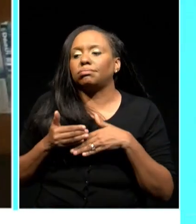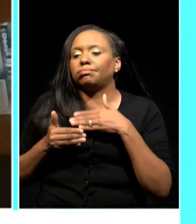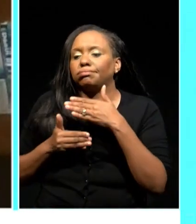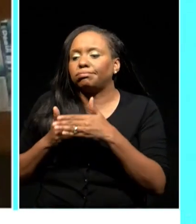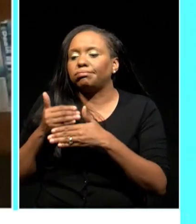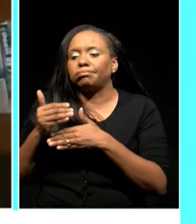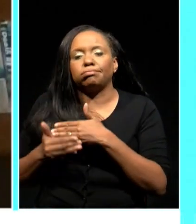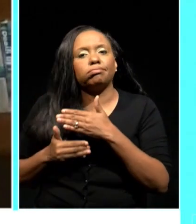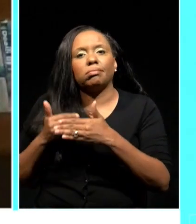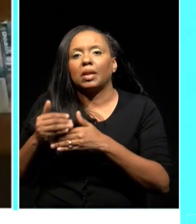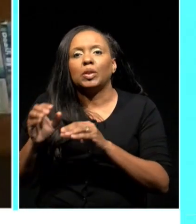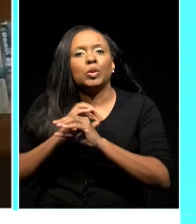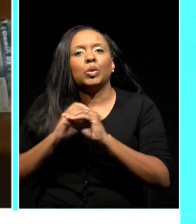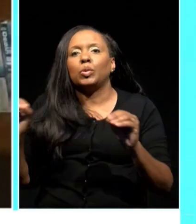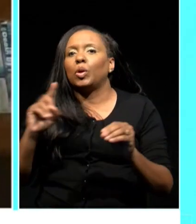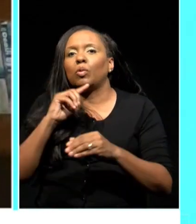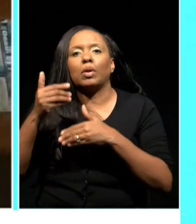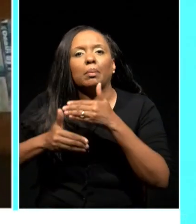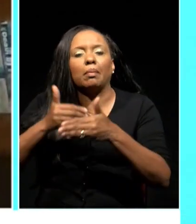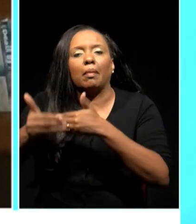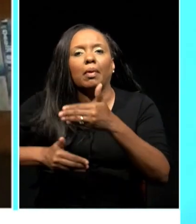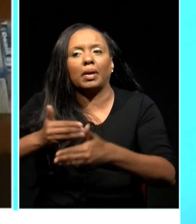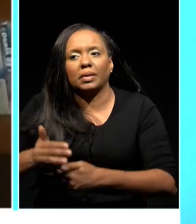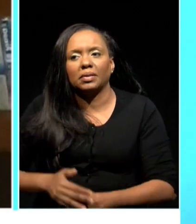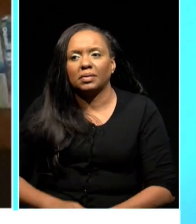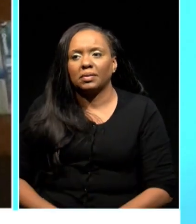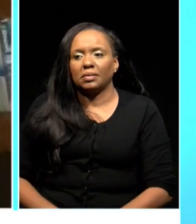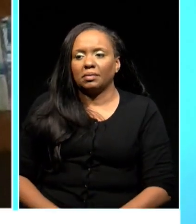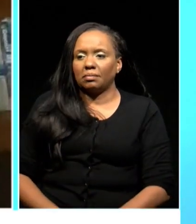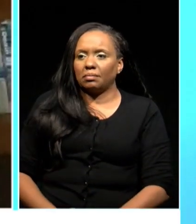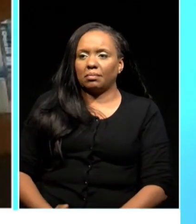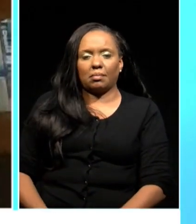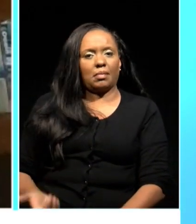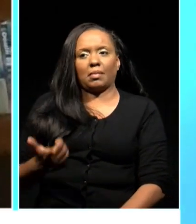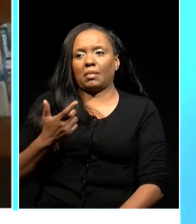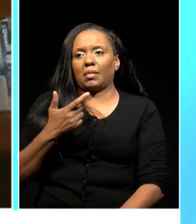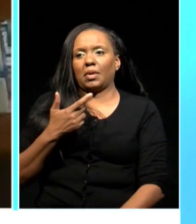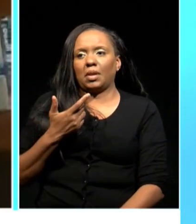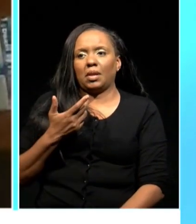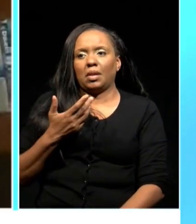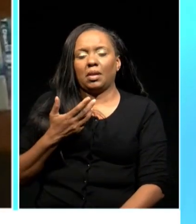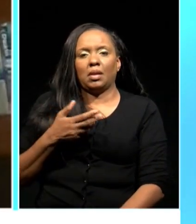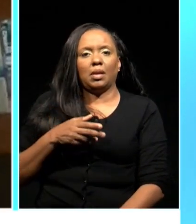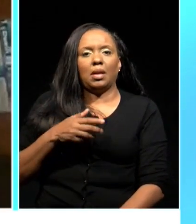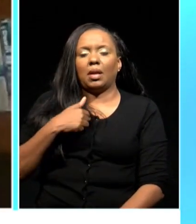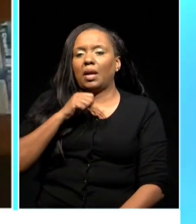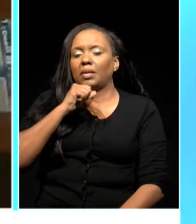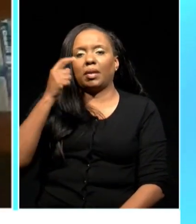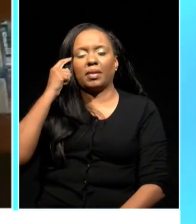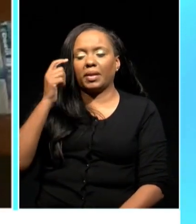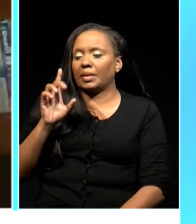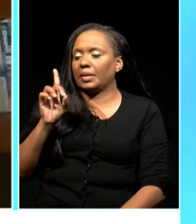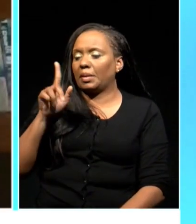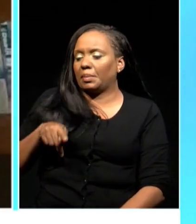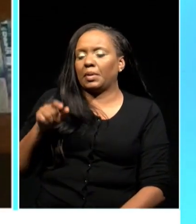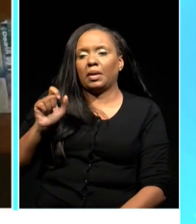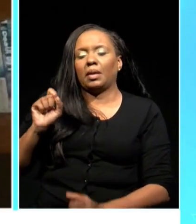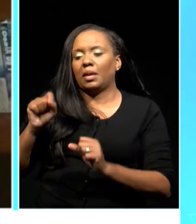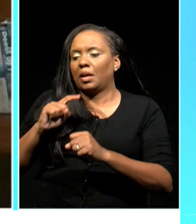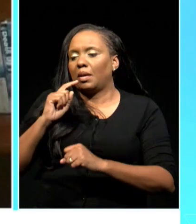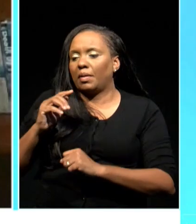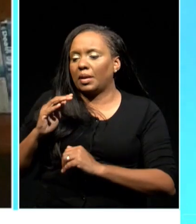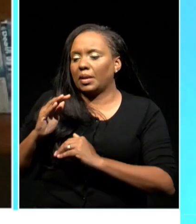say. So that is clear. I don't. They can't. There's no rebuilding the party around Bola Pisa. But you could just free the party from